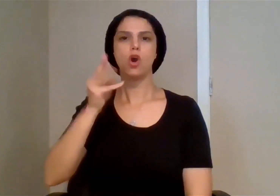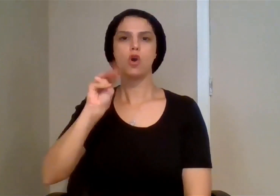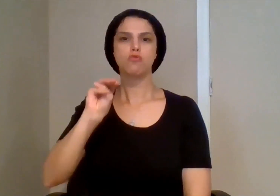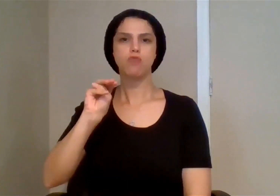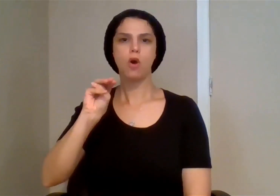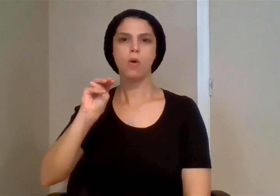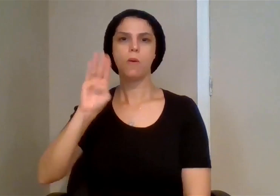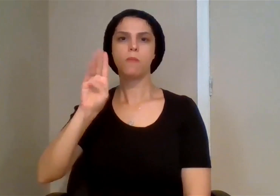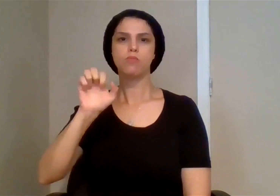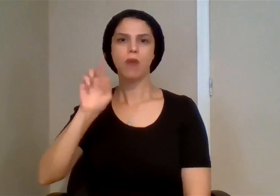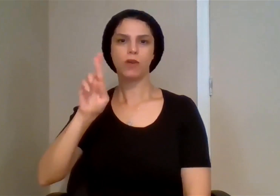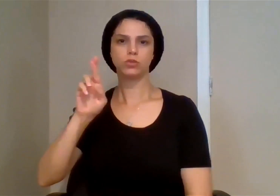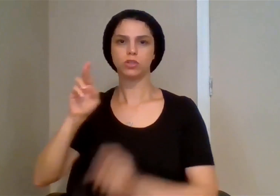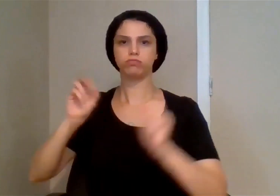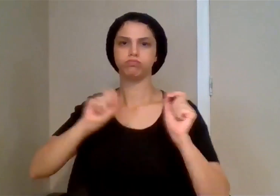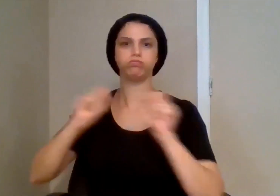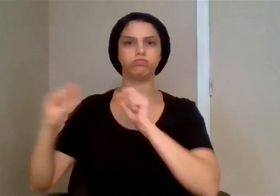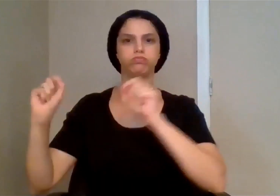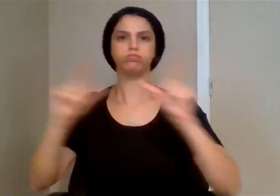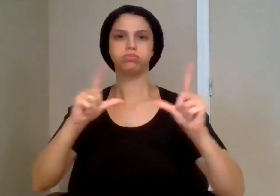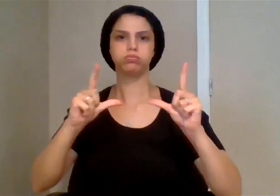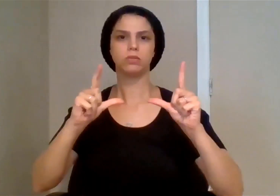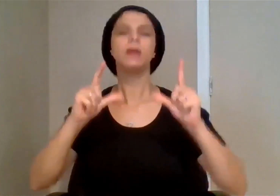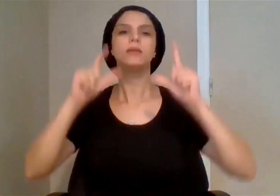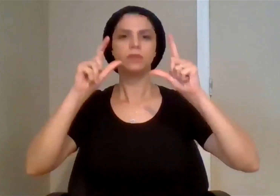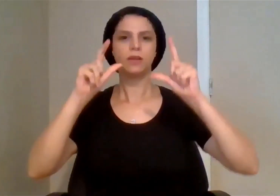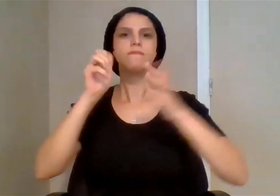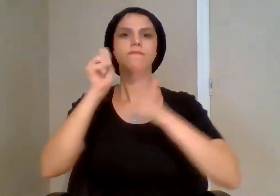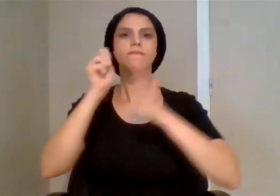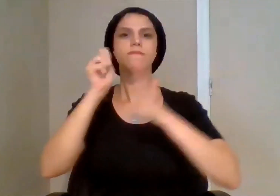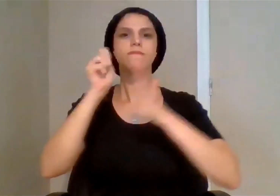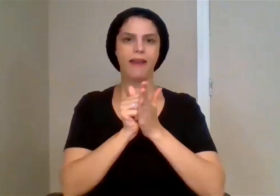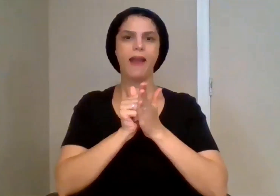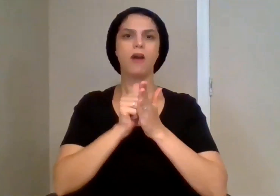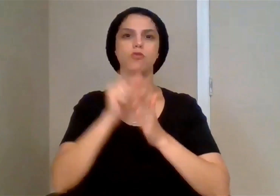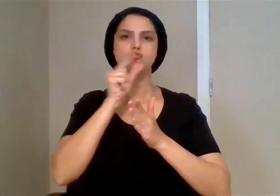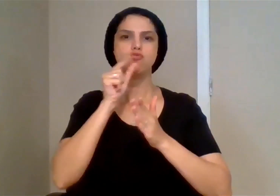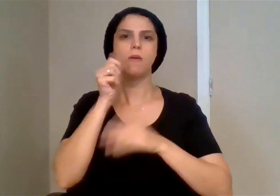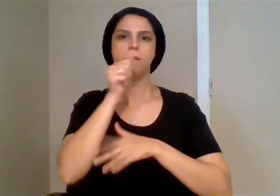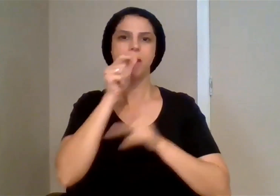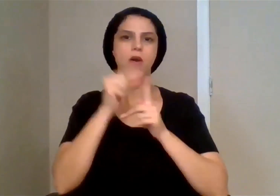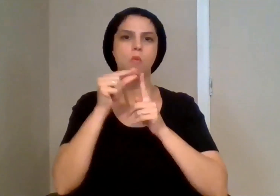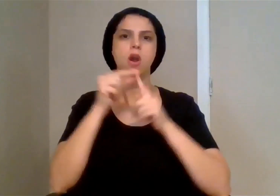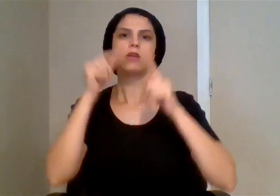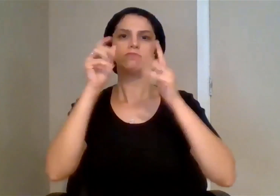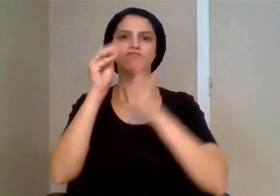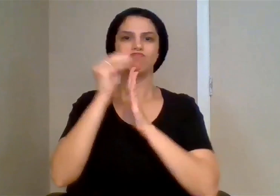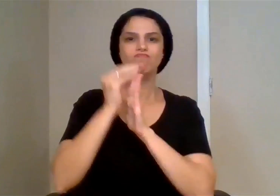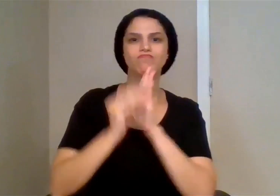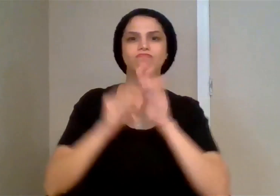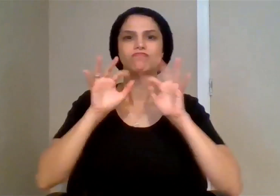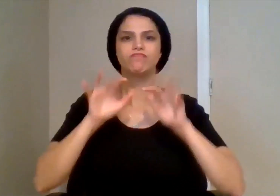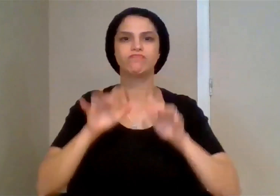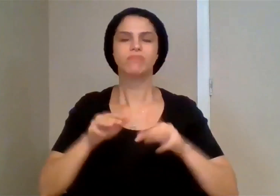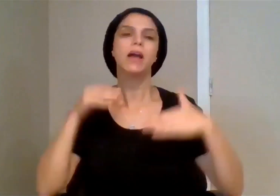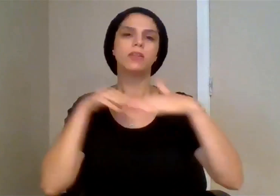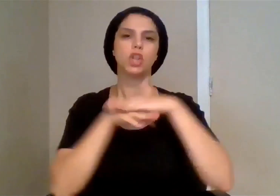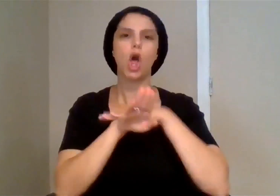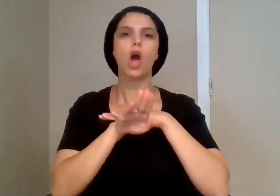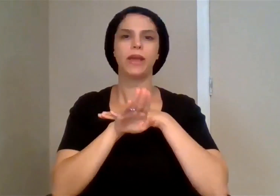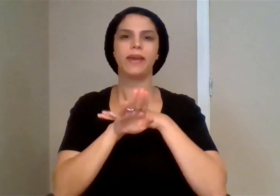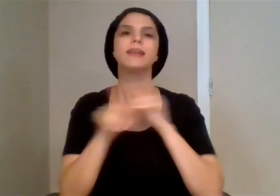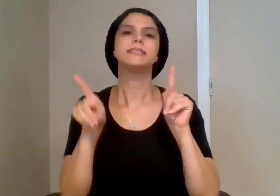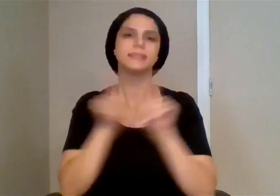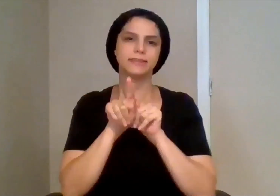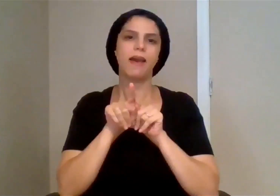are logging in your child with their Google Apps email address and password. Once that's done, the login process is pretty much done